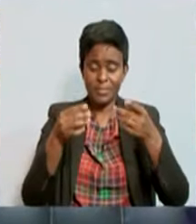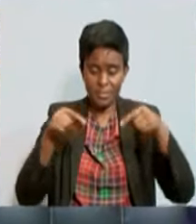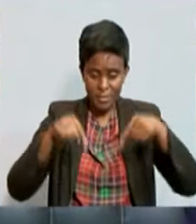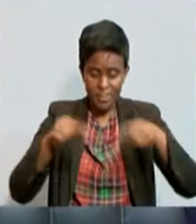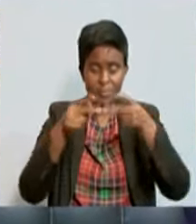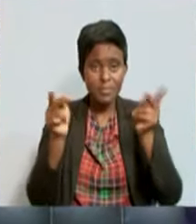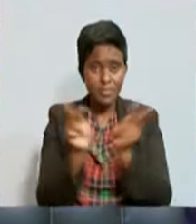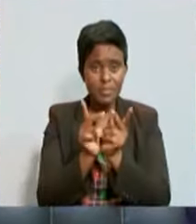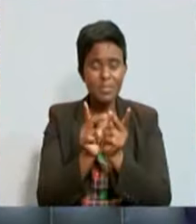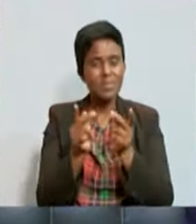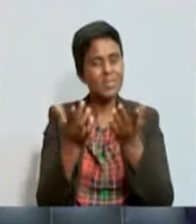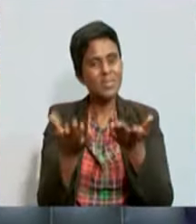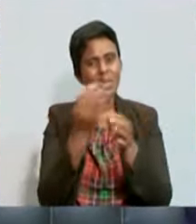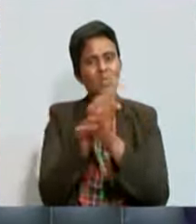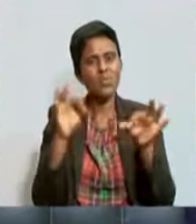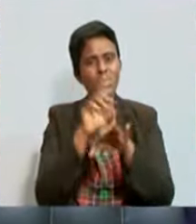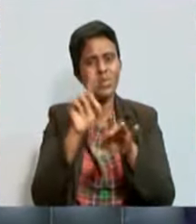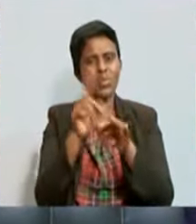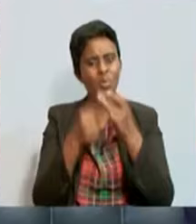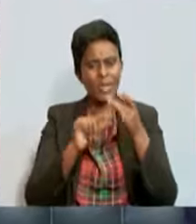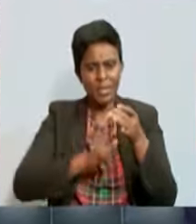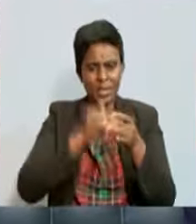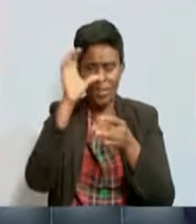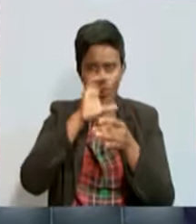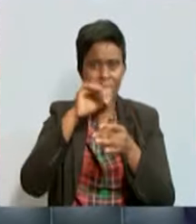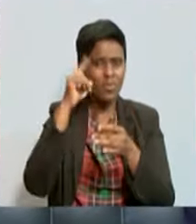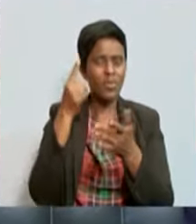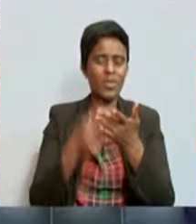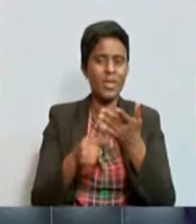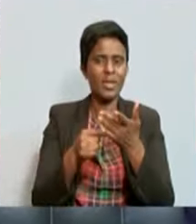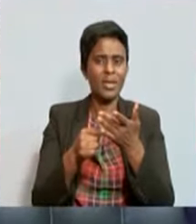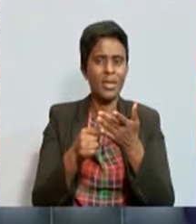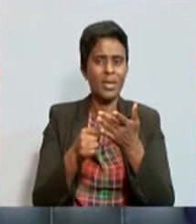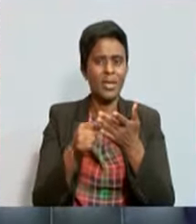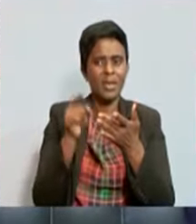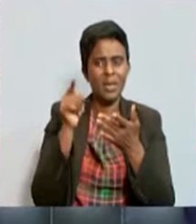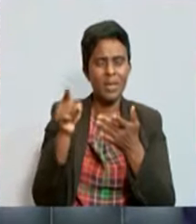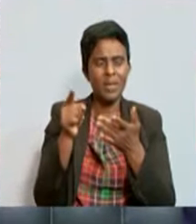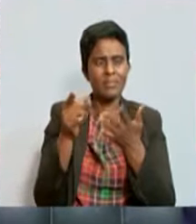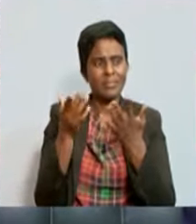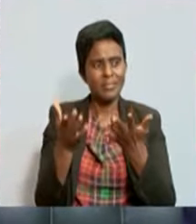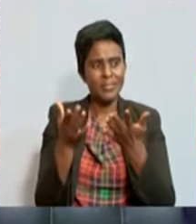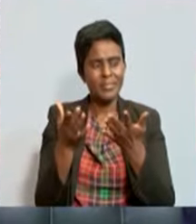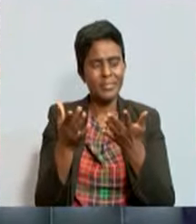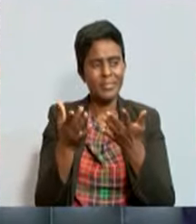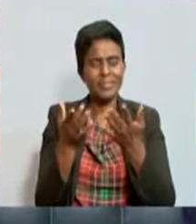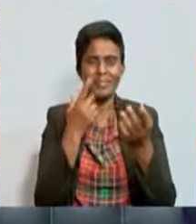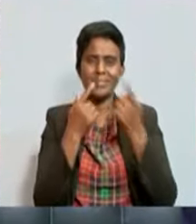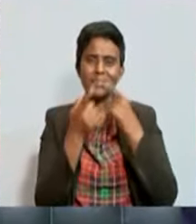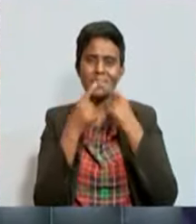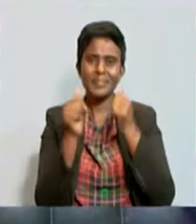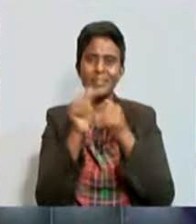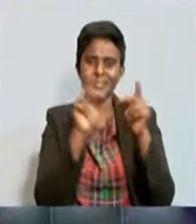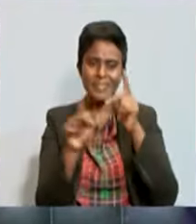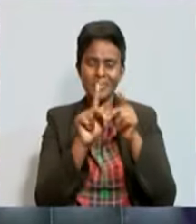colleagues, what space are we looking for? Just go and do your work within the law. Speak to the people within